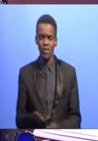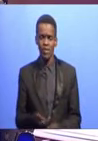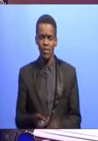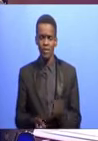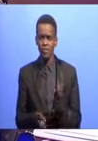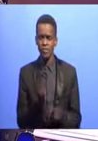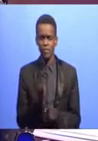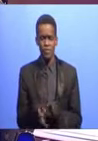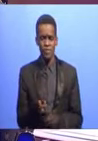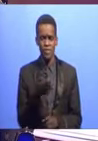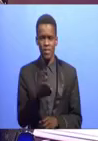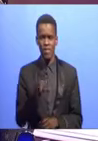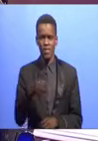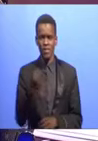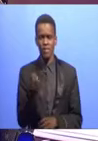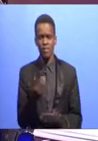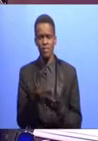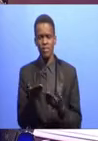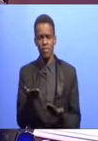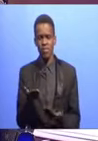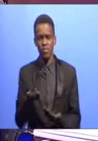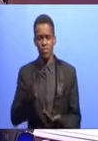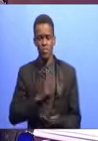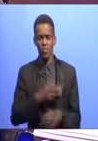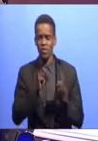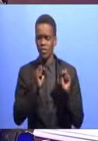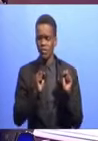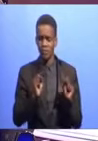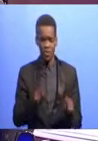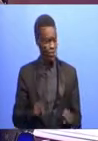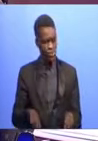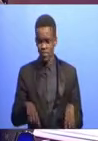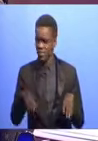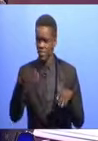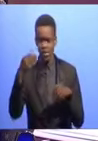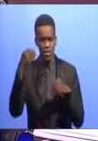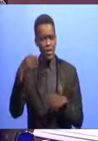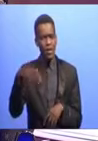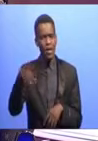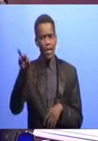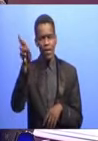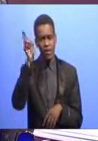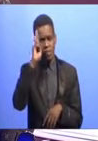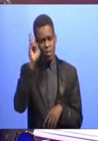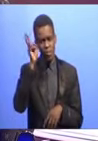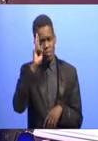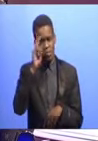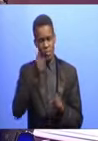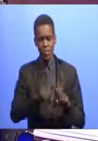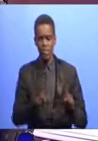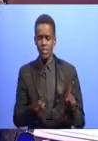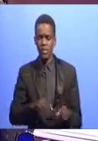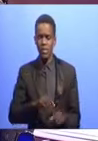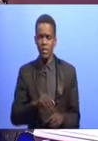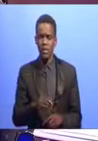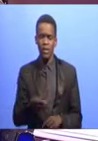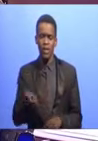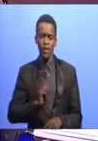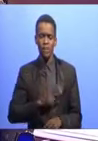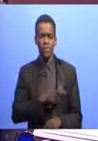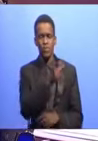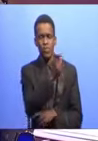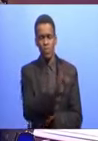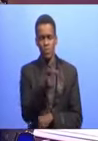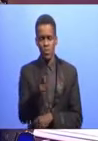setse le ntse le lomagana go le ka, because ha go nna yana ha go batle ka re le phatlellane mongwe le mongwe batla go benefita halo mongwe a batla